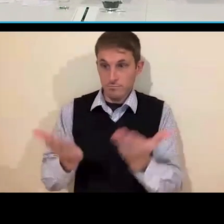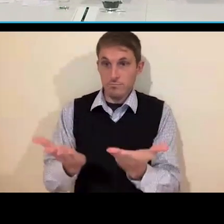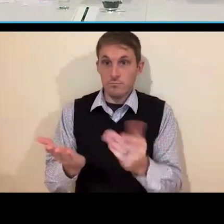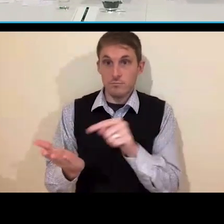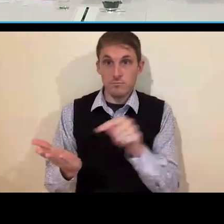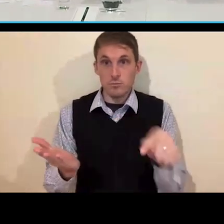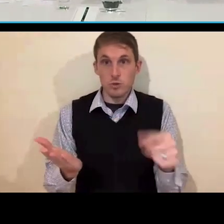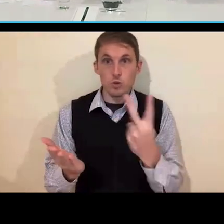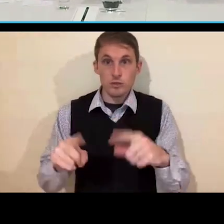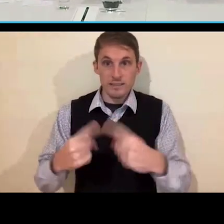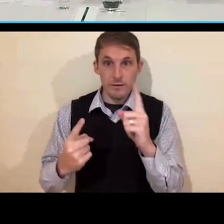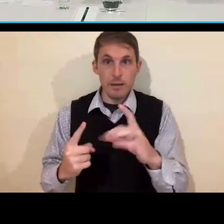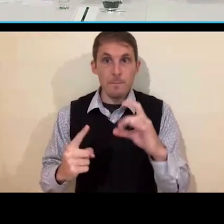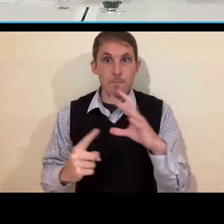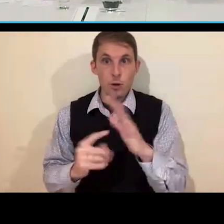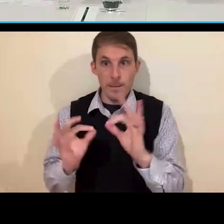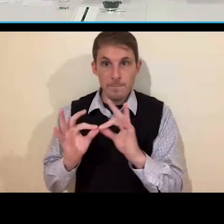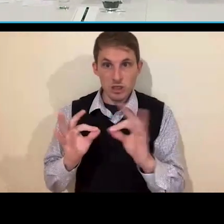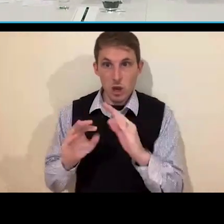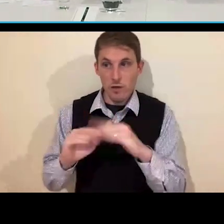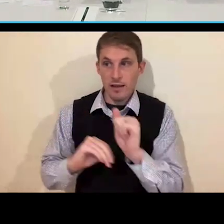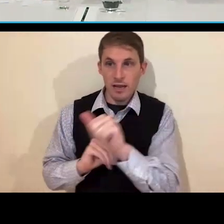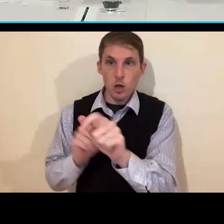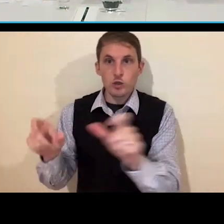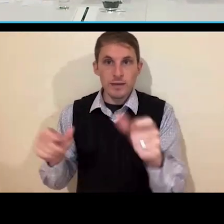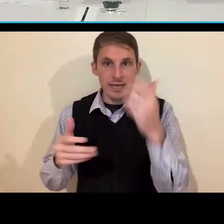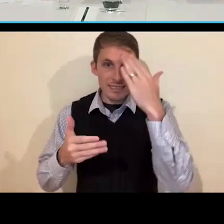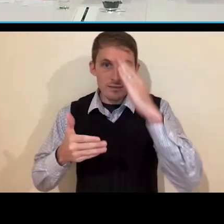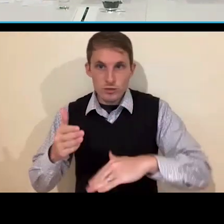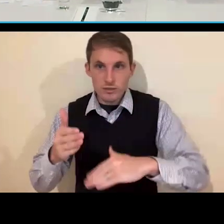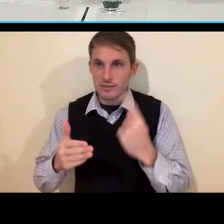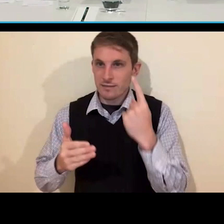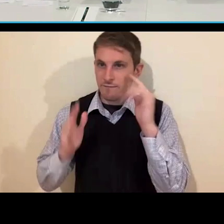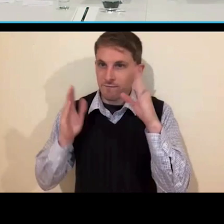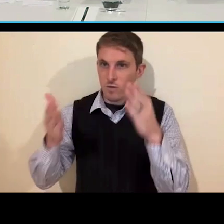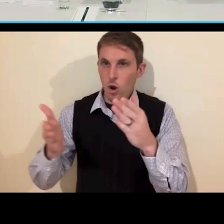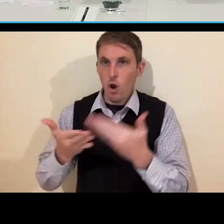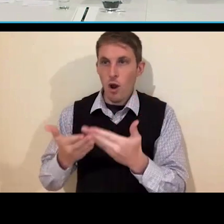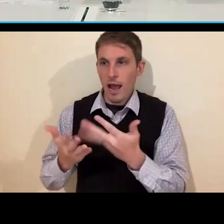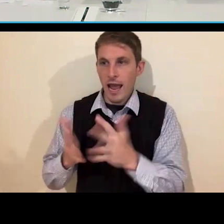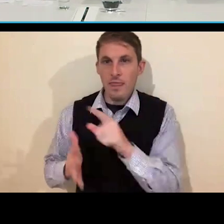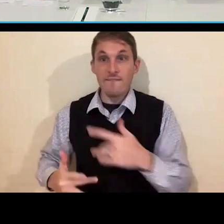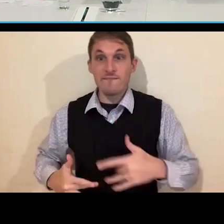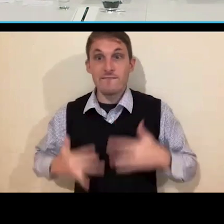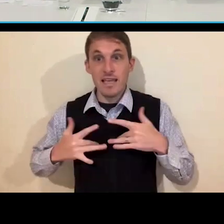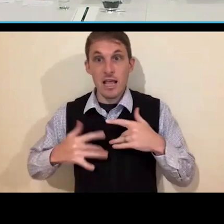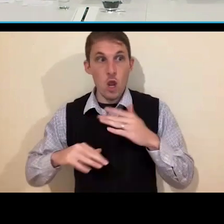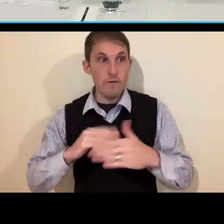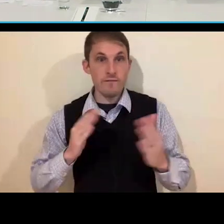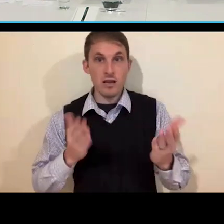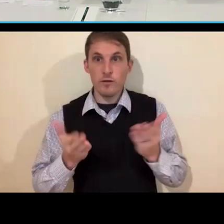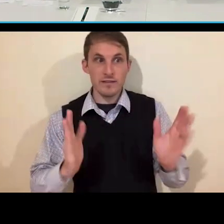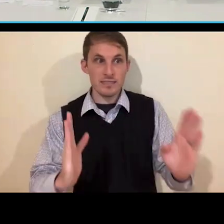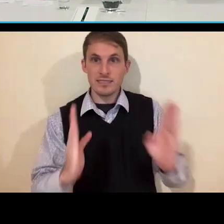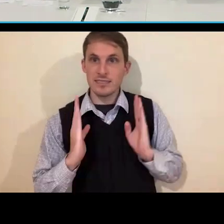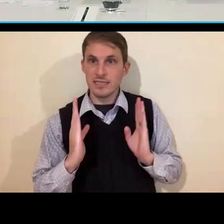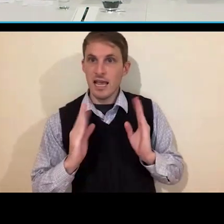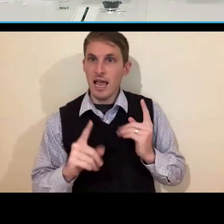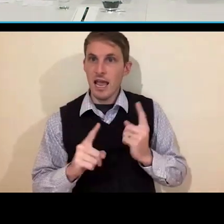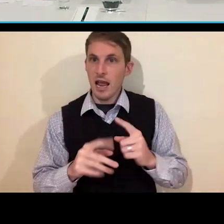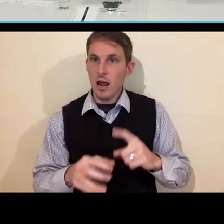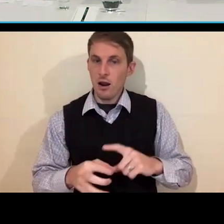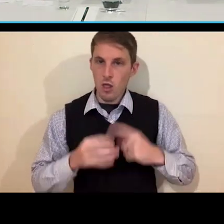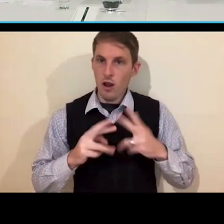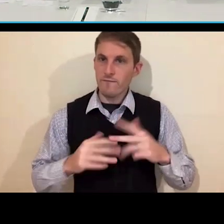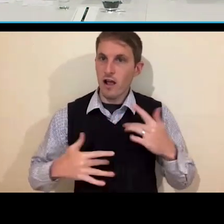measures, with consumer experience being more about how somebody feels about the service that they've been delivered, and the quality of life measure providing